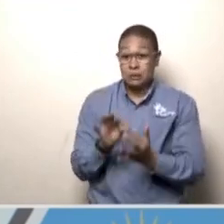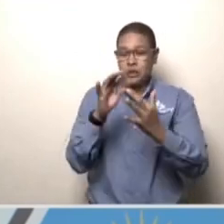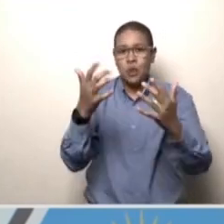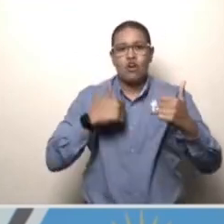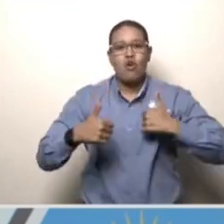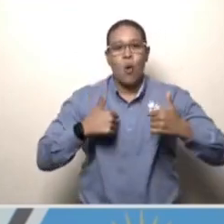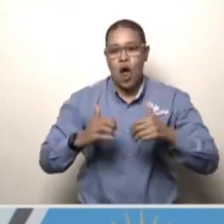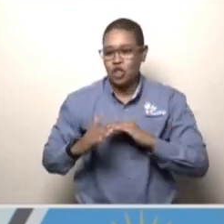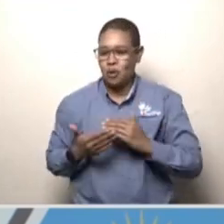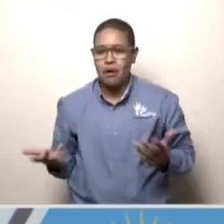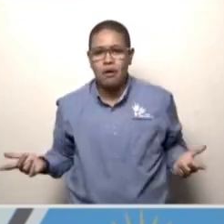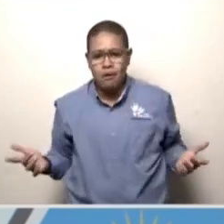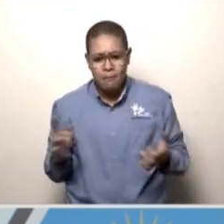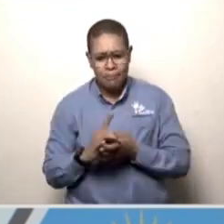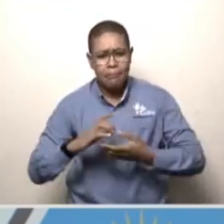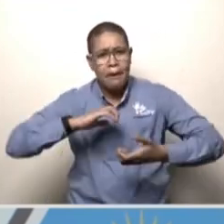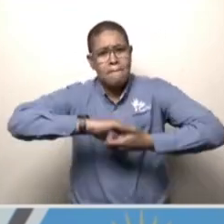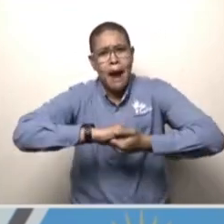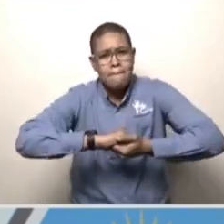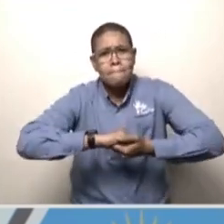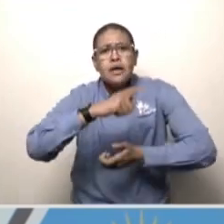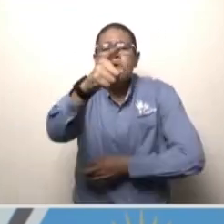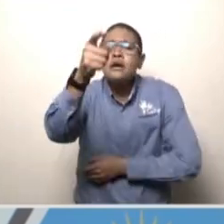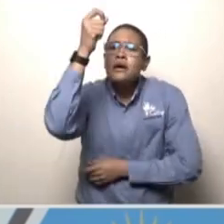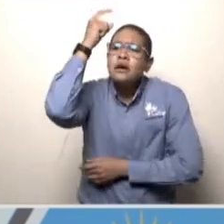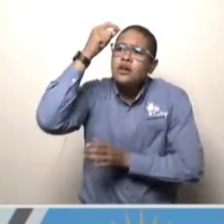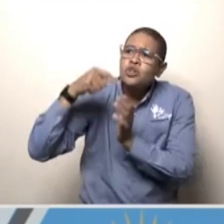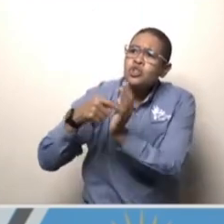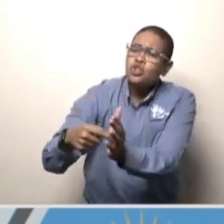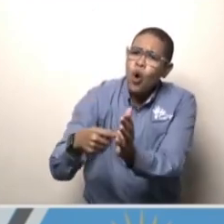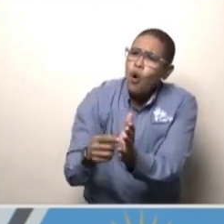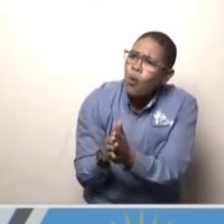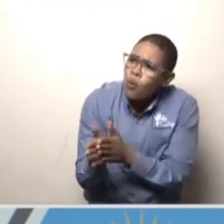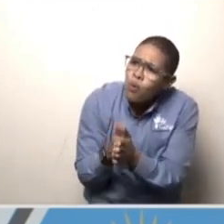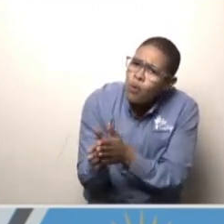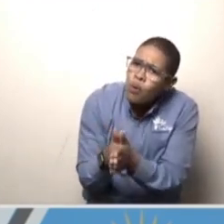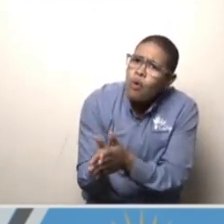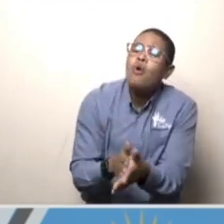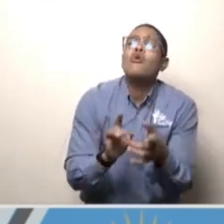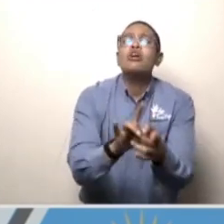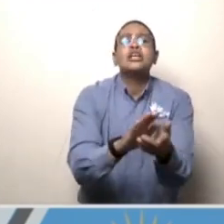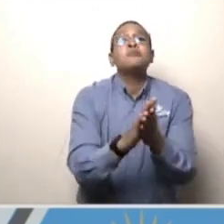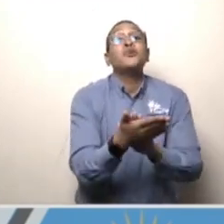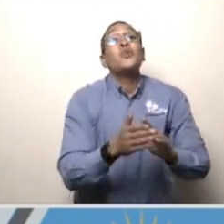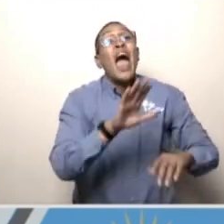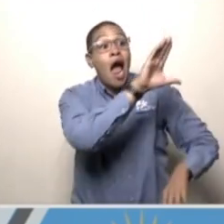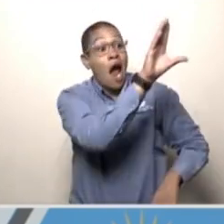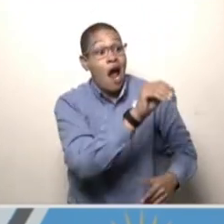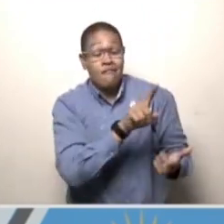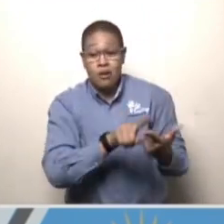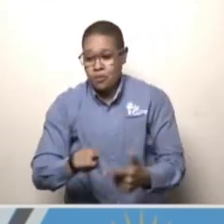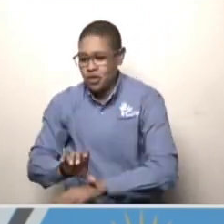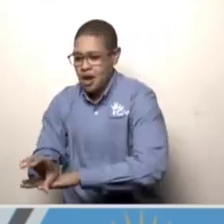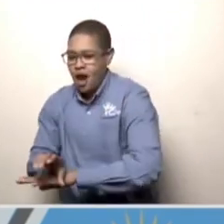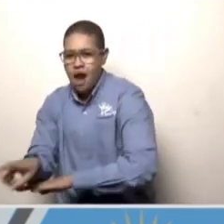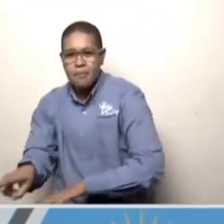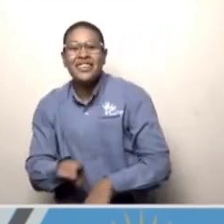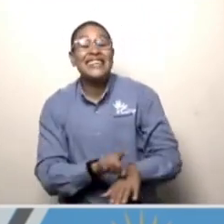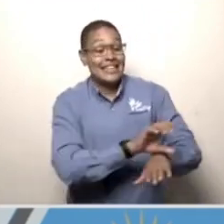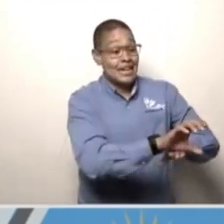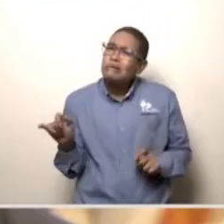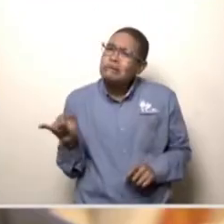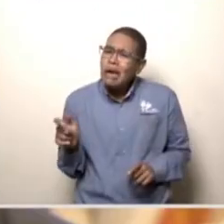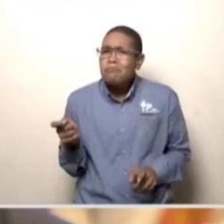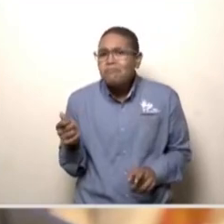It also reinforces the steadily burgeoning relationship between the Caribbean and the African continent, including between CARICOM and the